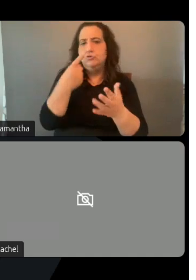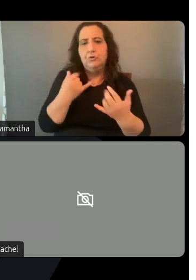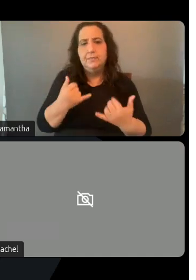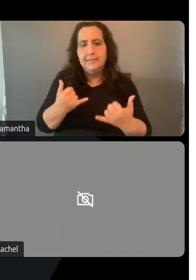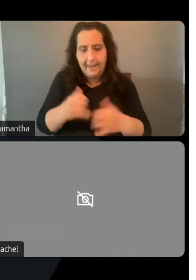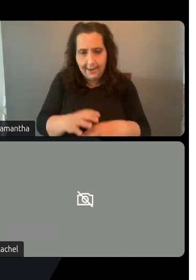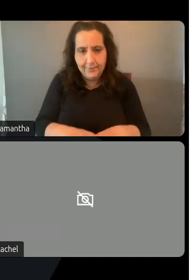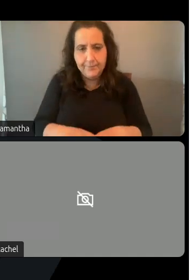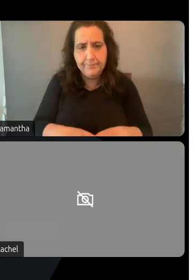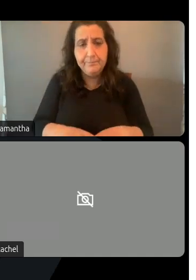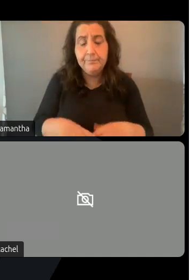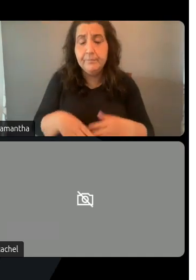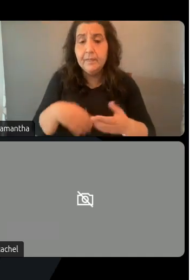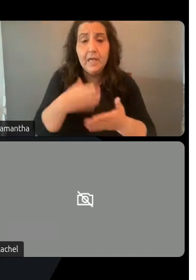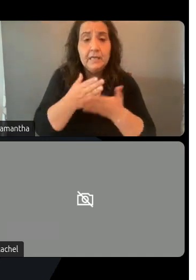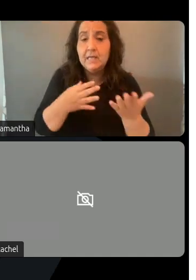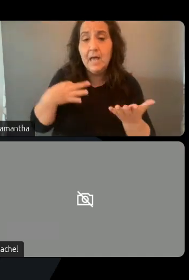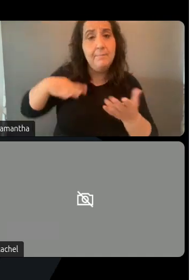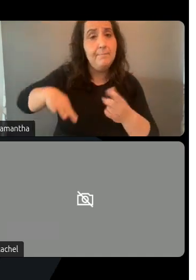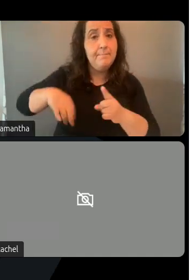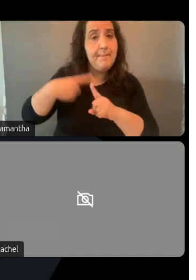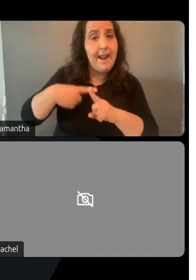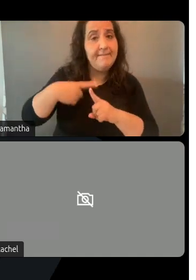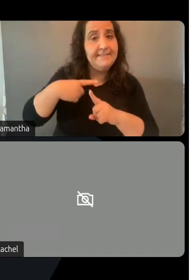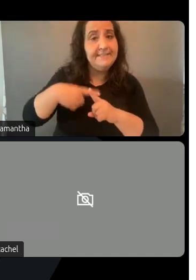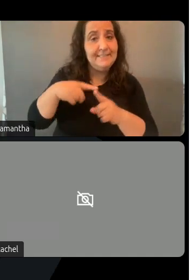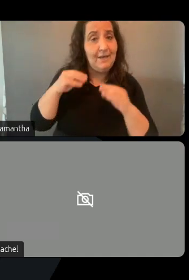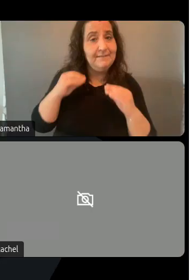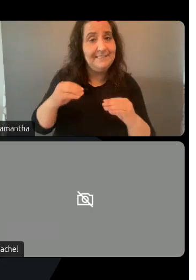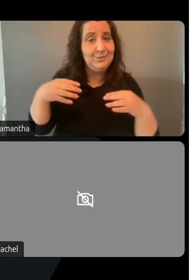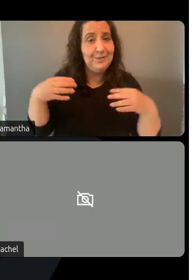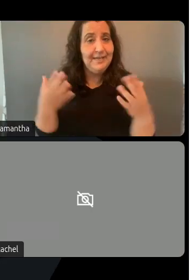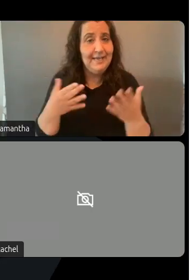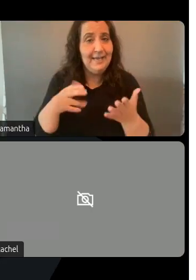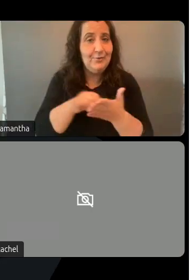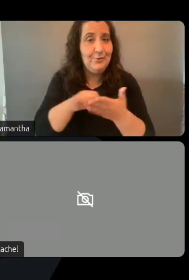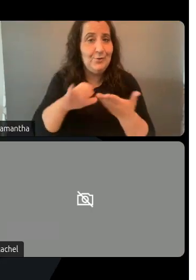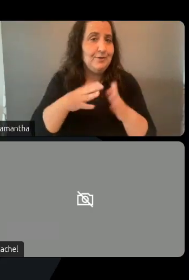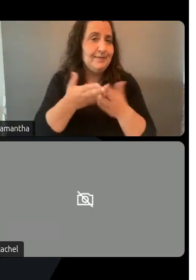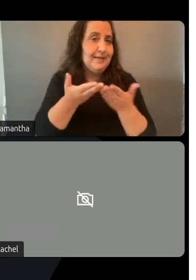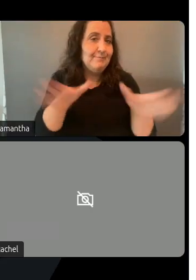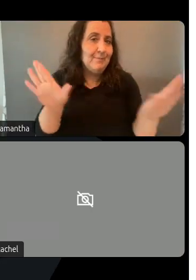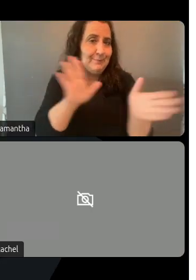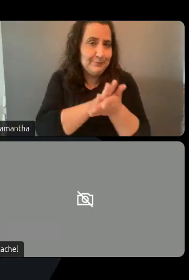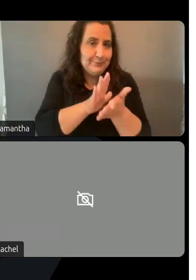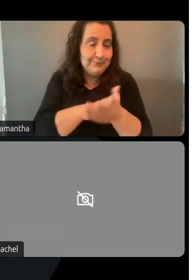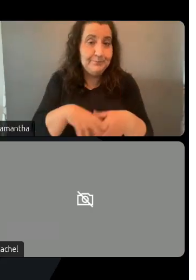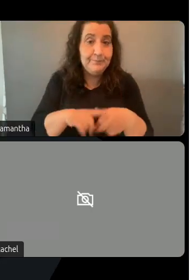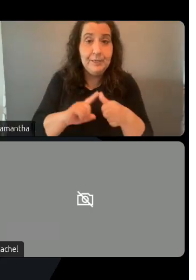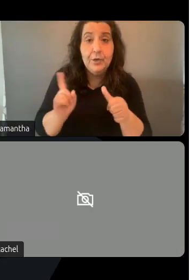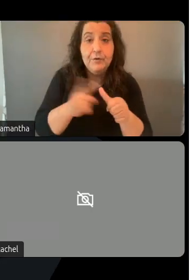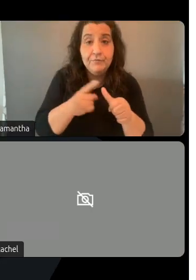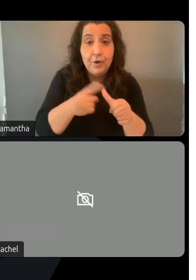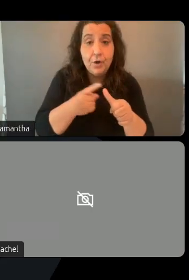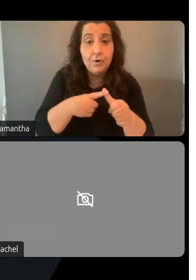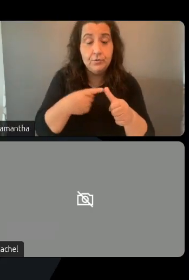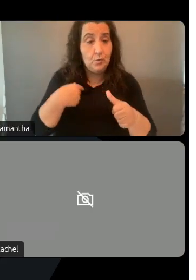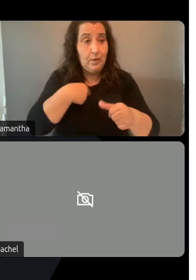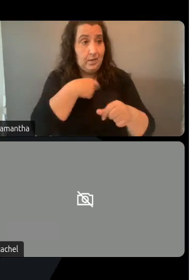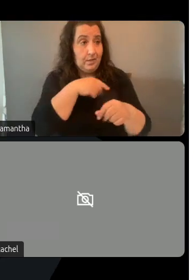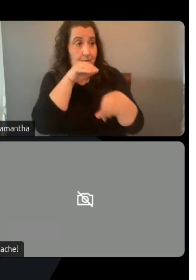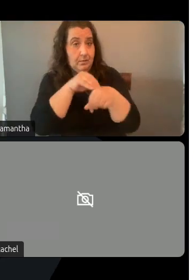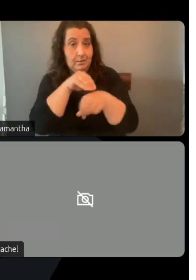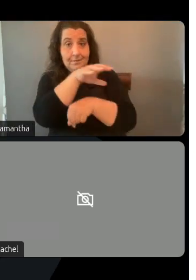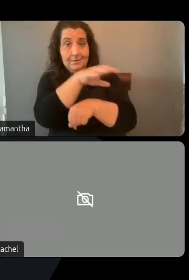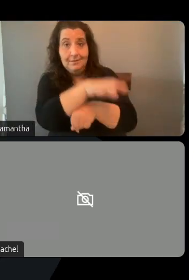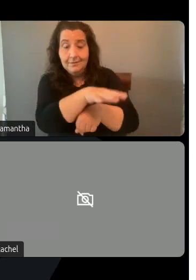Now, what are some of the benefits of teaching at New York City Public Schools? So first, make a difference in the lives of your fellow